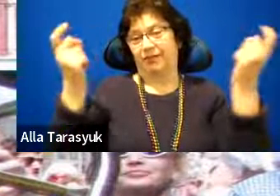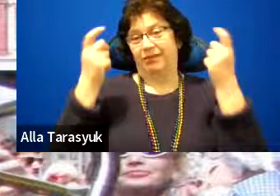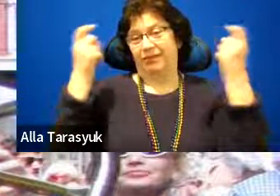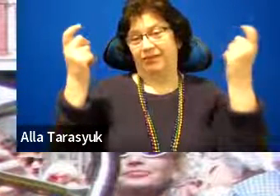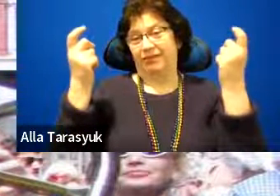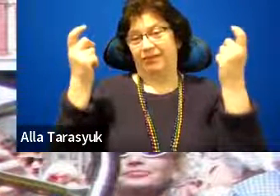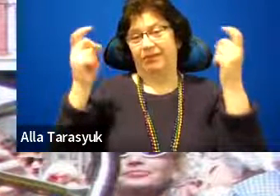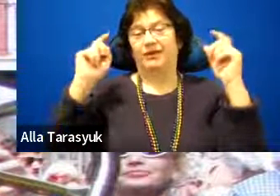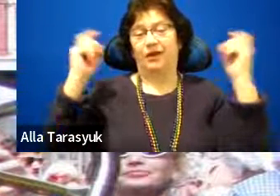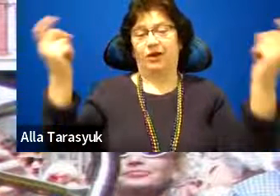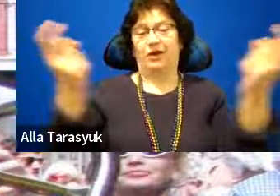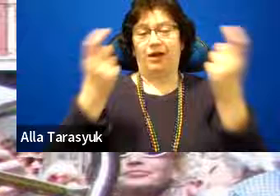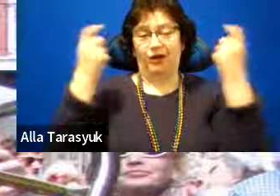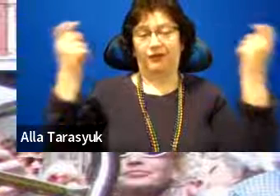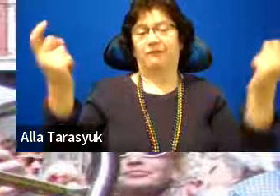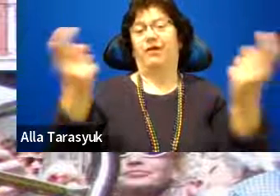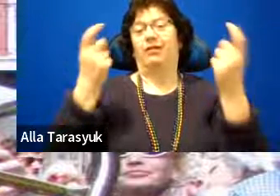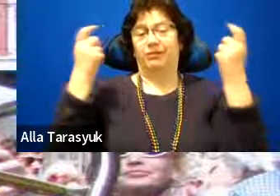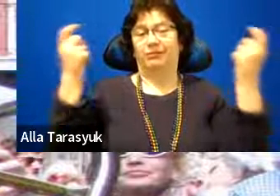You would do like this, carnival.